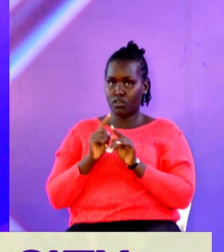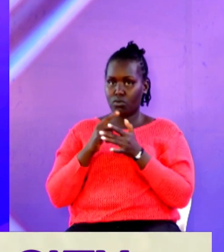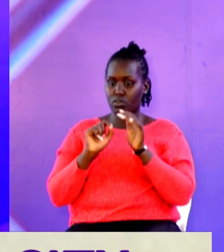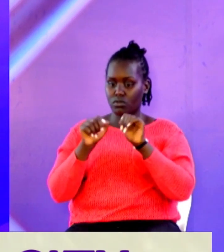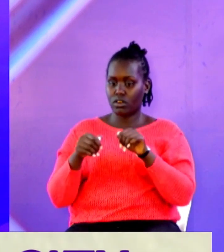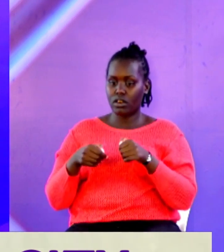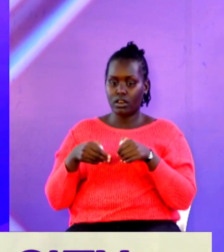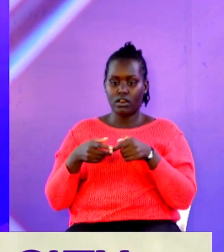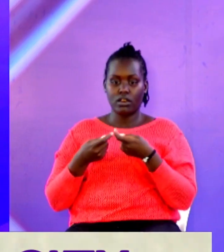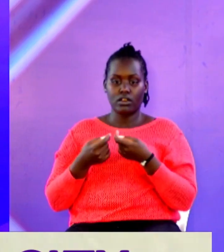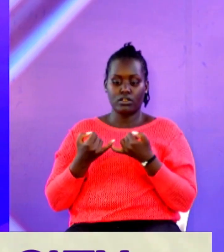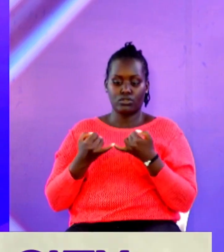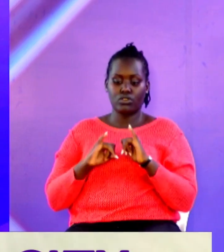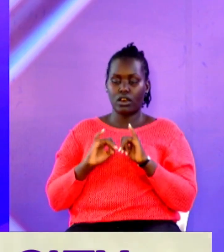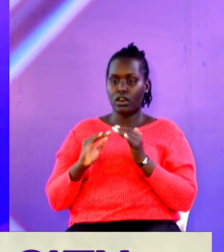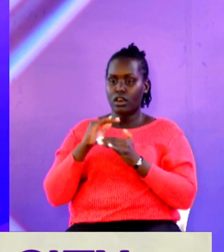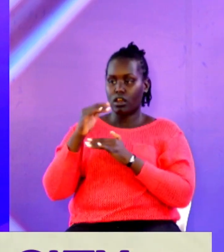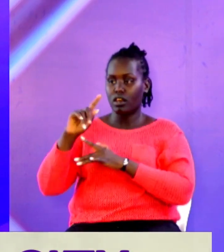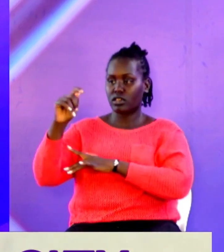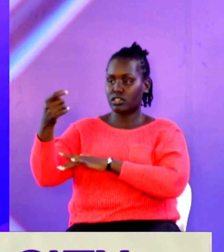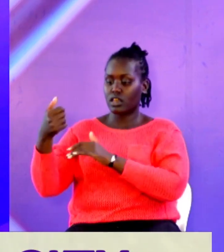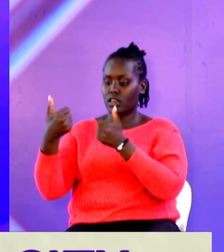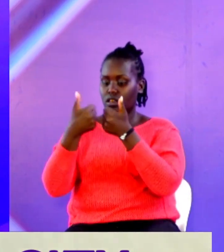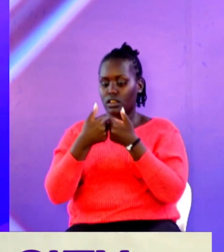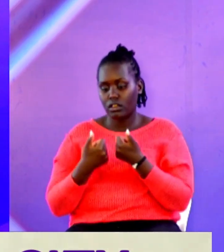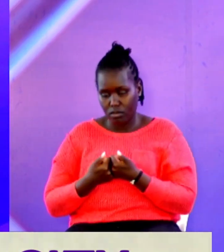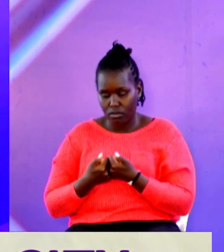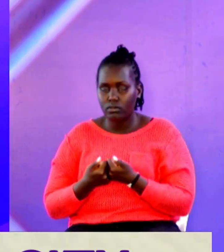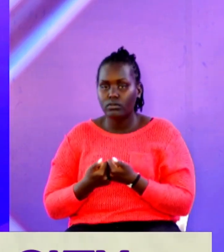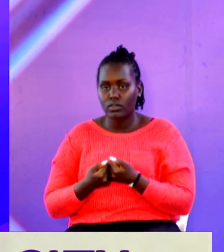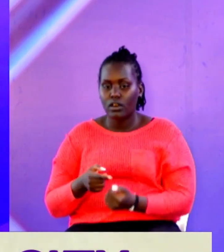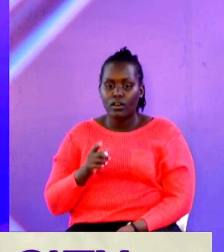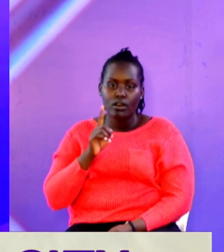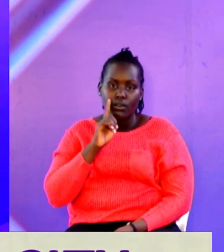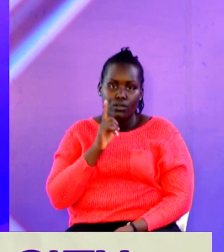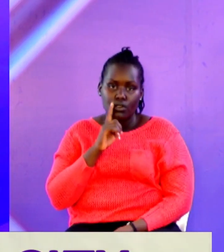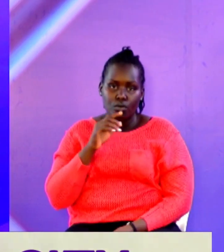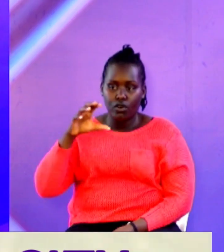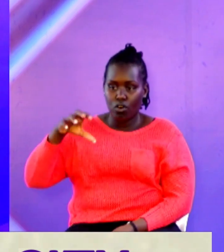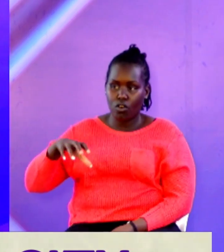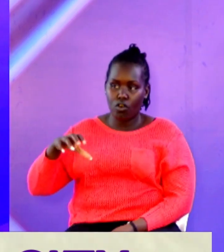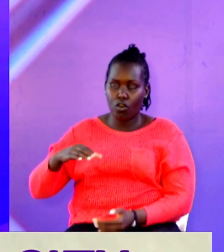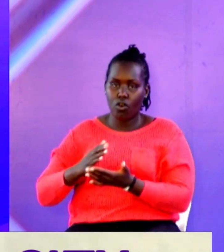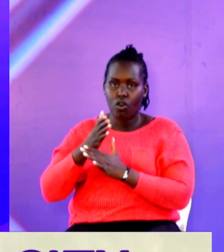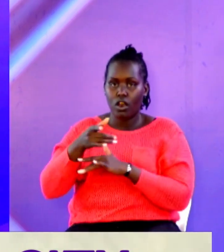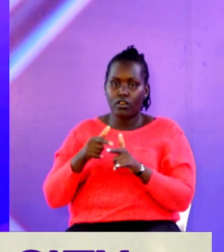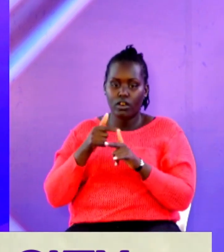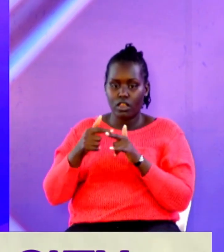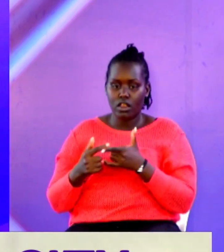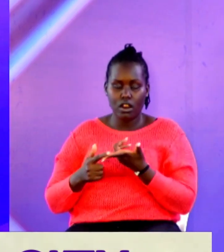is, because next Kenya is playing, tomorrow is playing Congo, after that we